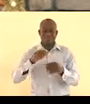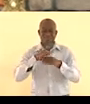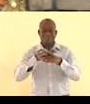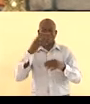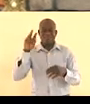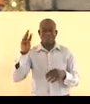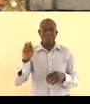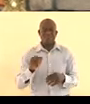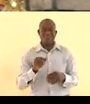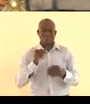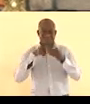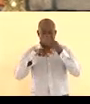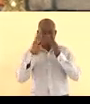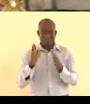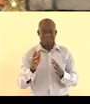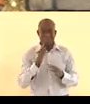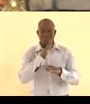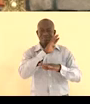about.